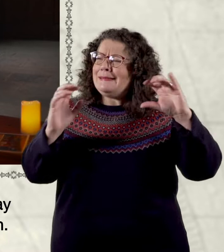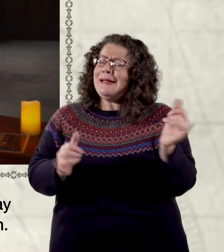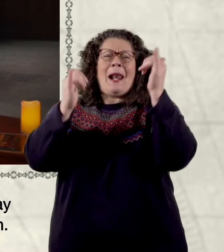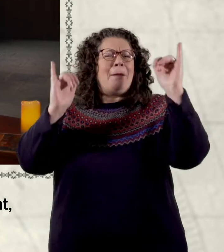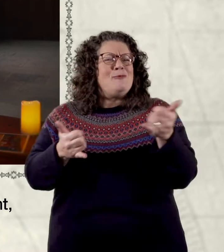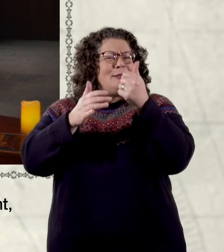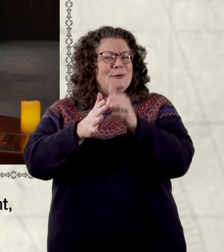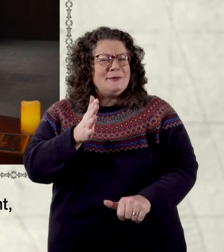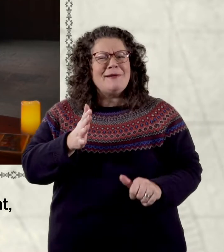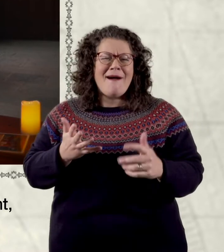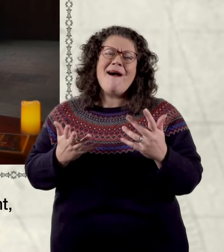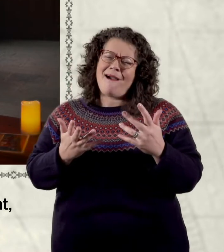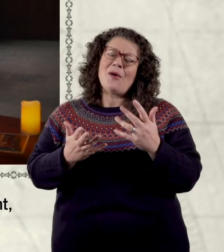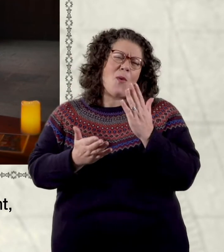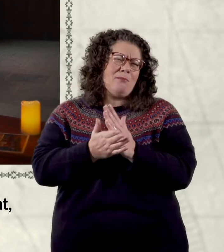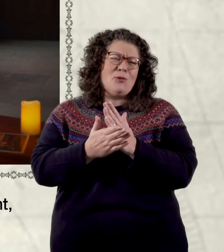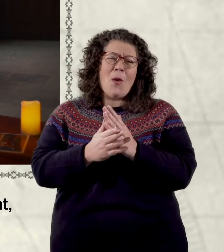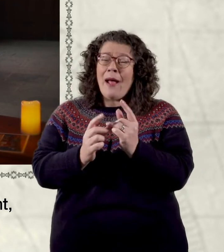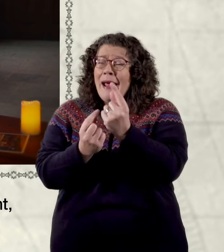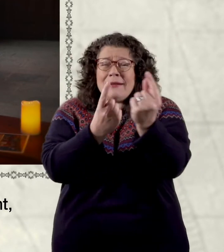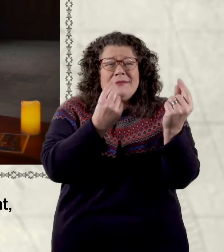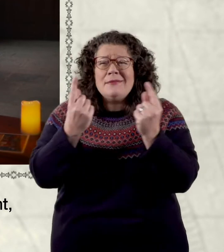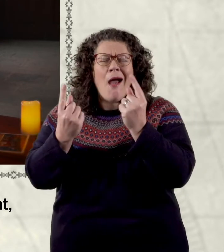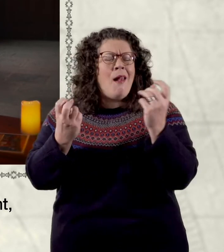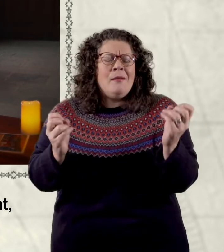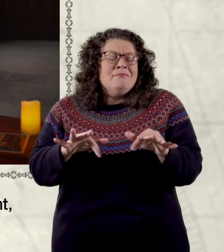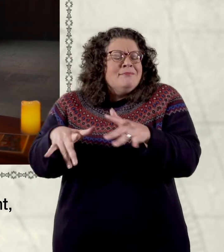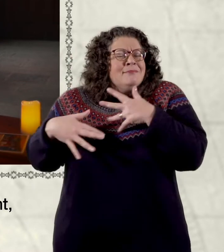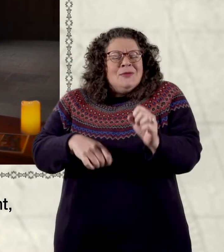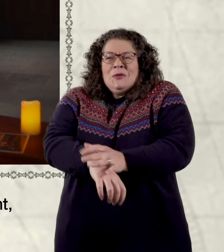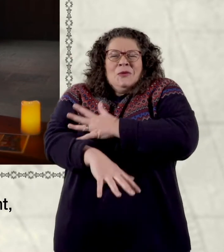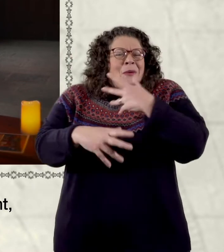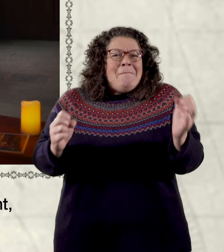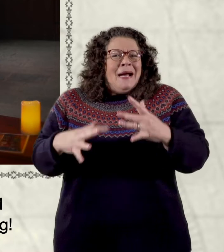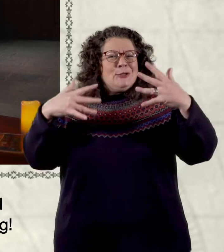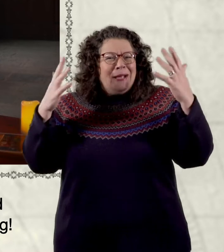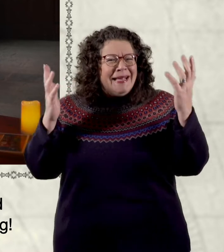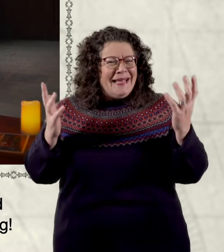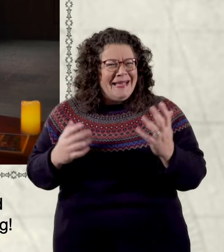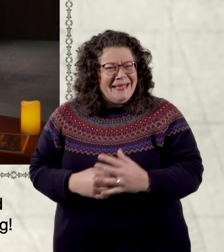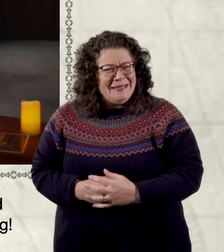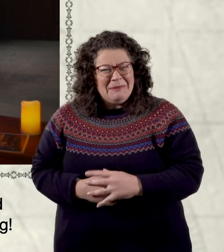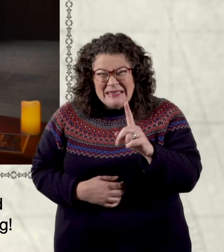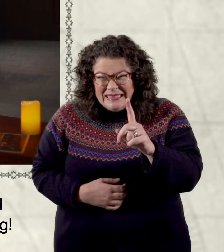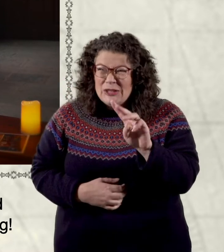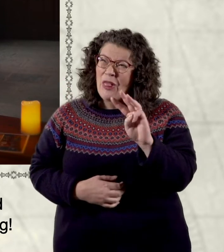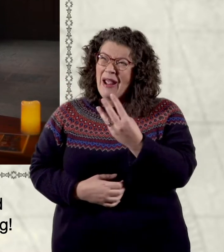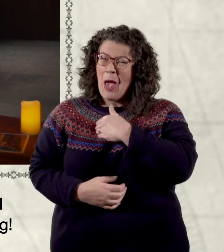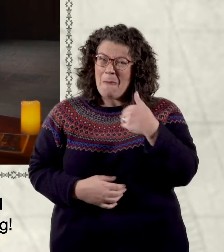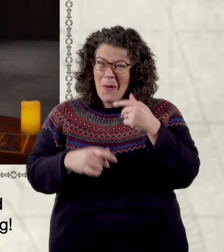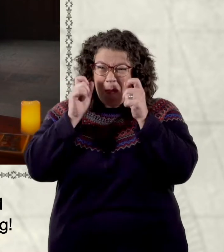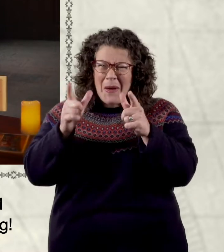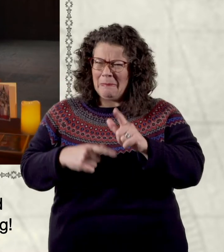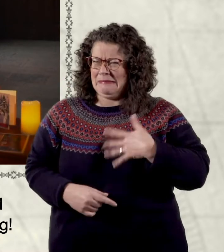Oh, I'm sure it was magical. By candlelight, Although I'm not sure I would have liked to have got up for